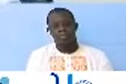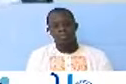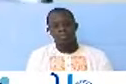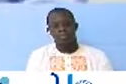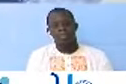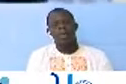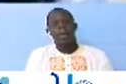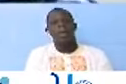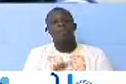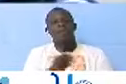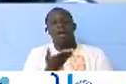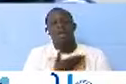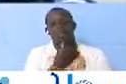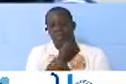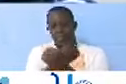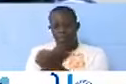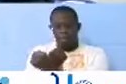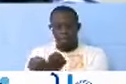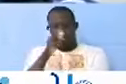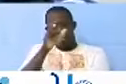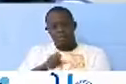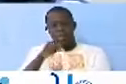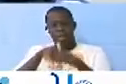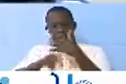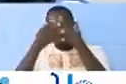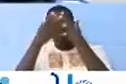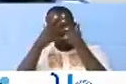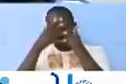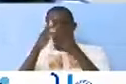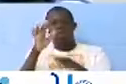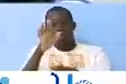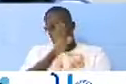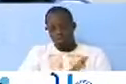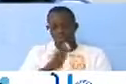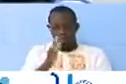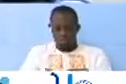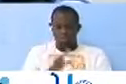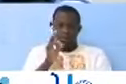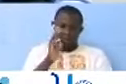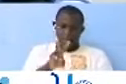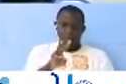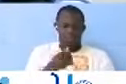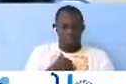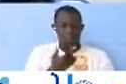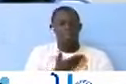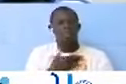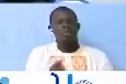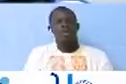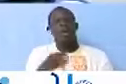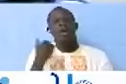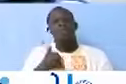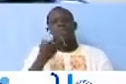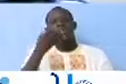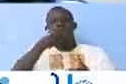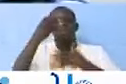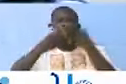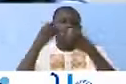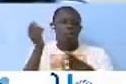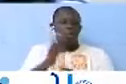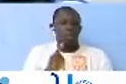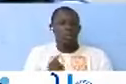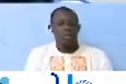there. There were the detainees in the cells who were also seeing me. And what was the complaint that was made?